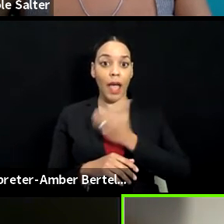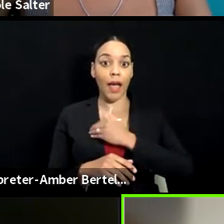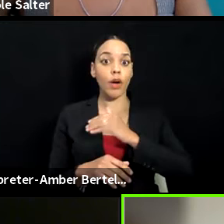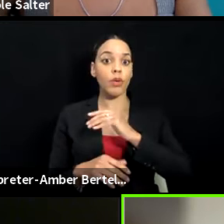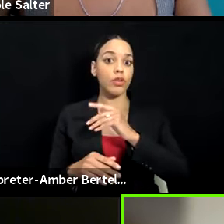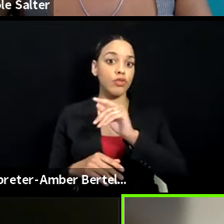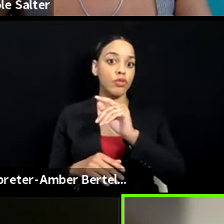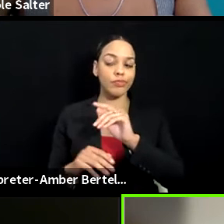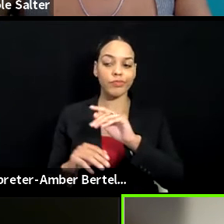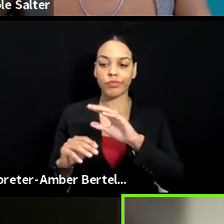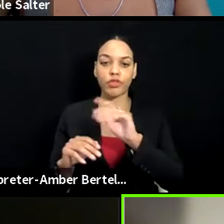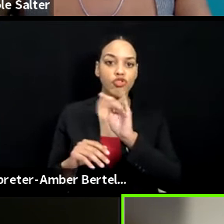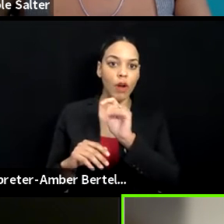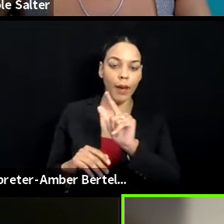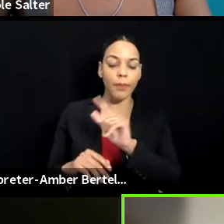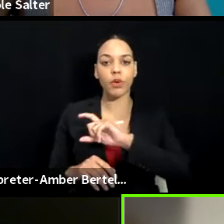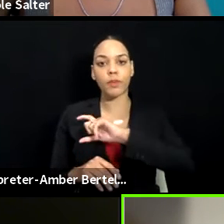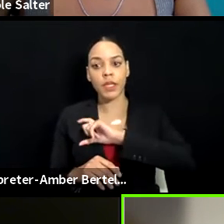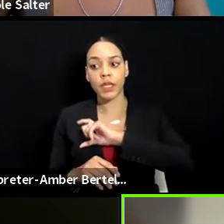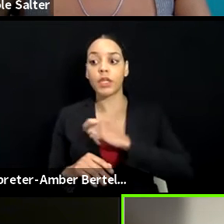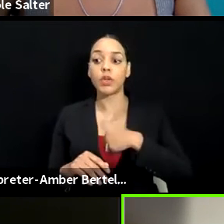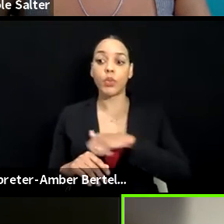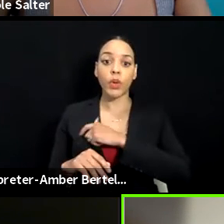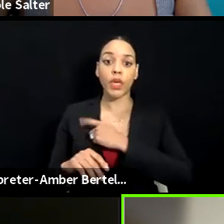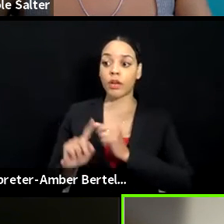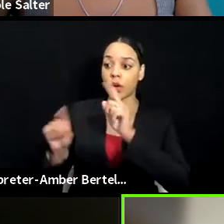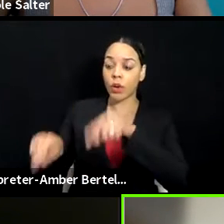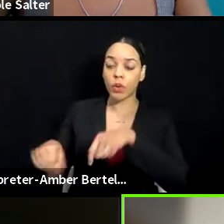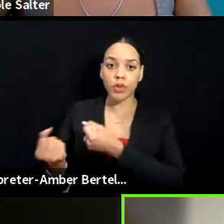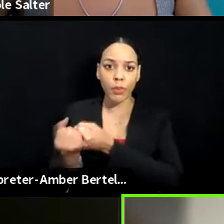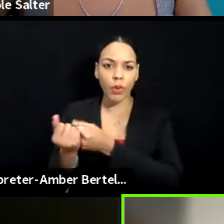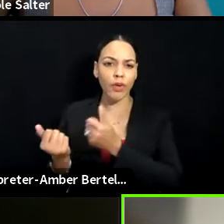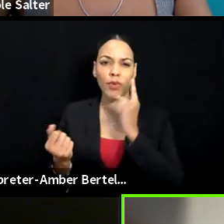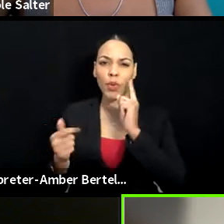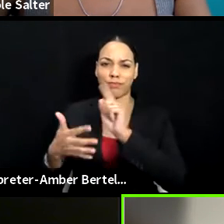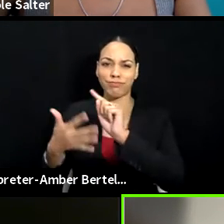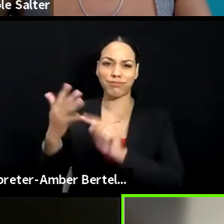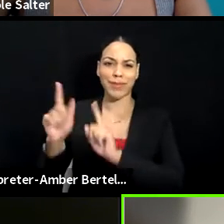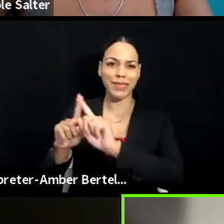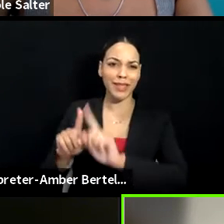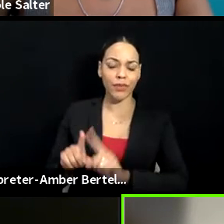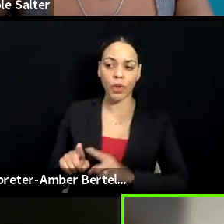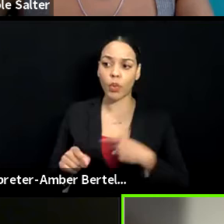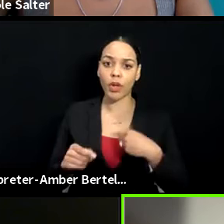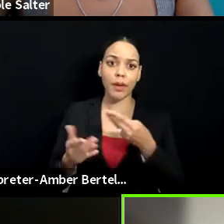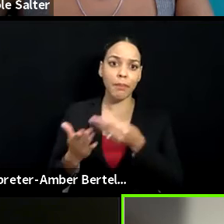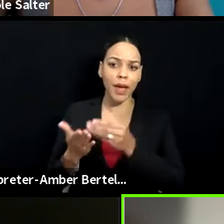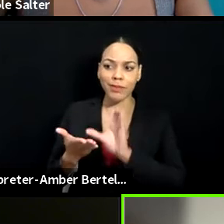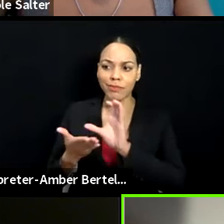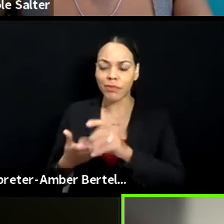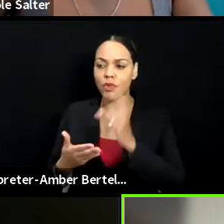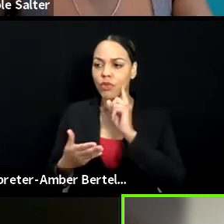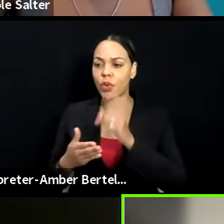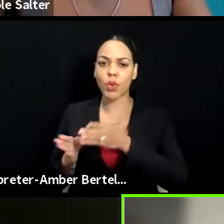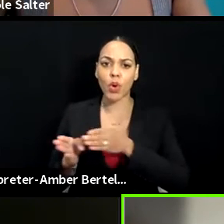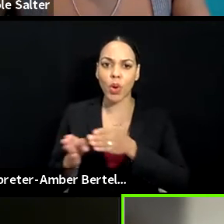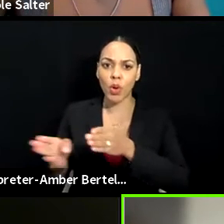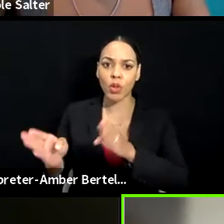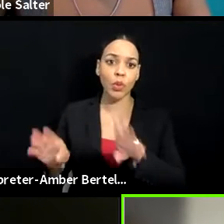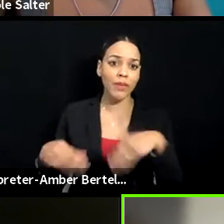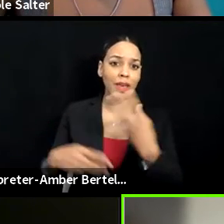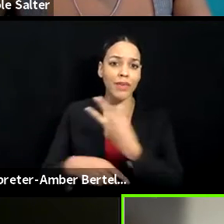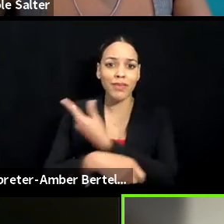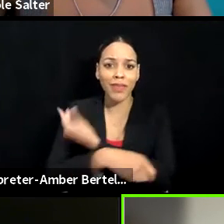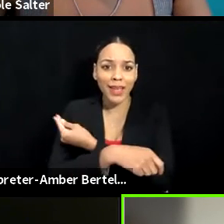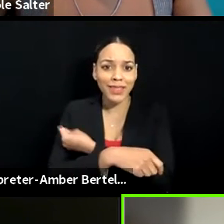to fires, we respond to domestic violence calls, we help fund the pavement of roads, we've given more vaccination shots,